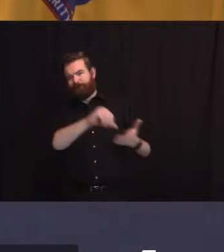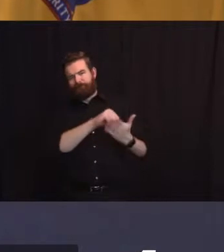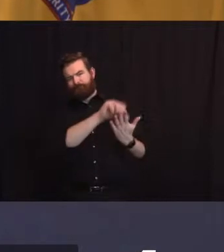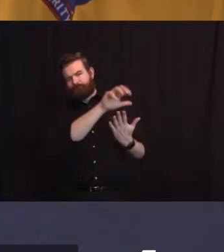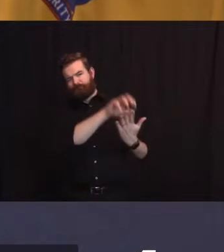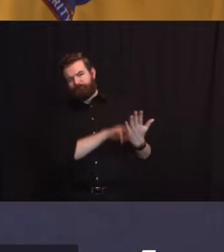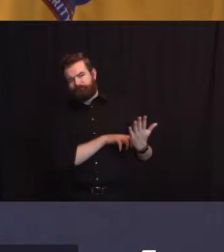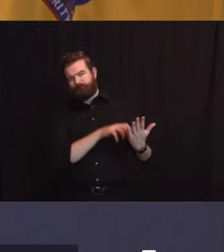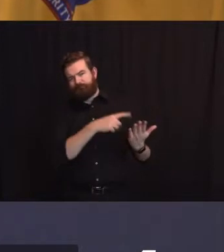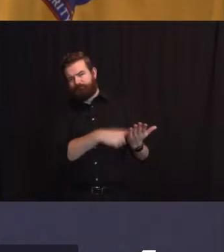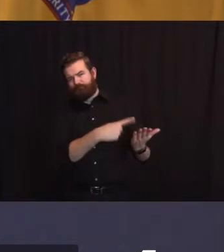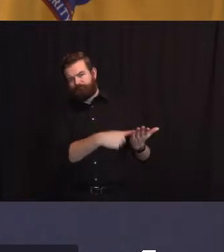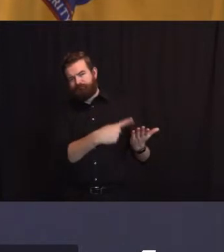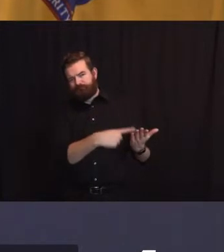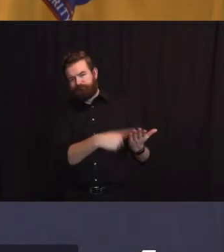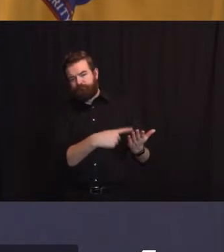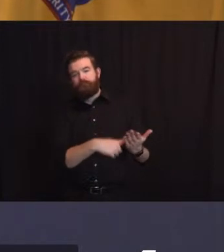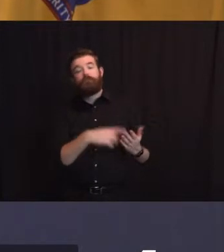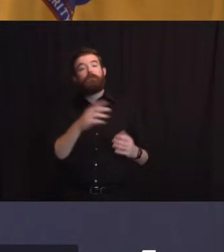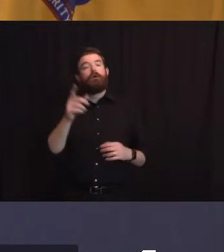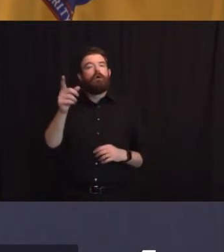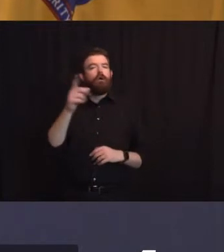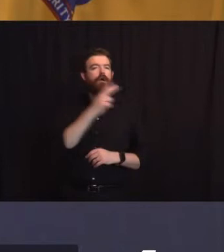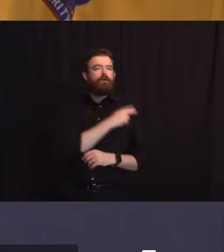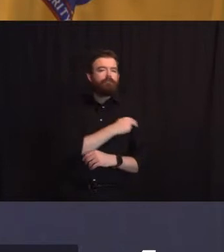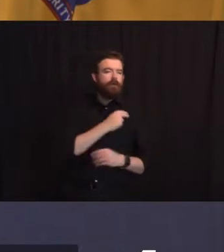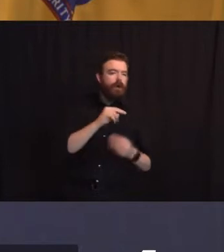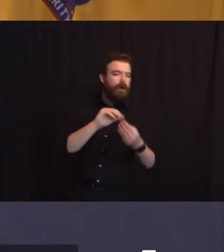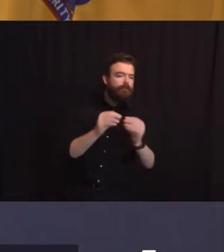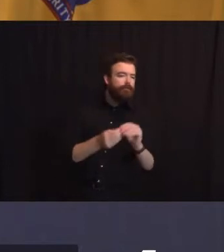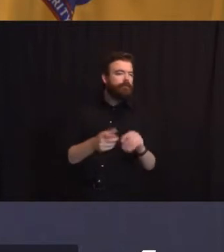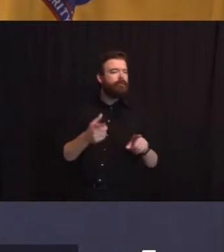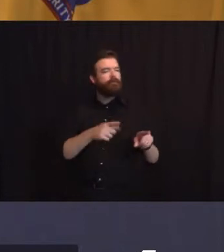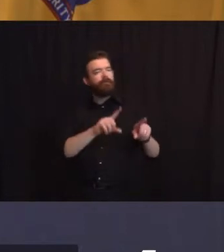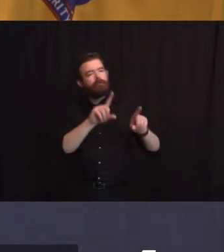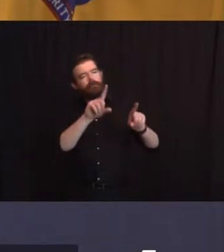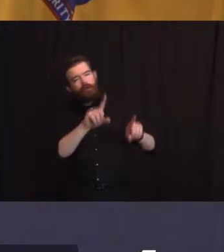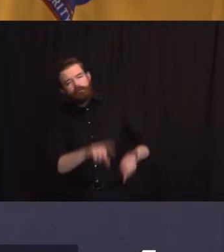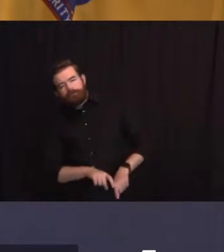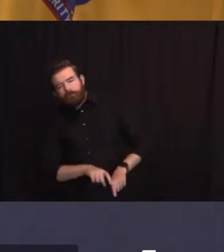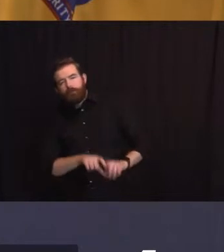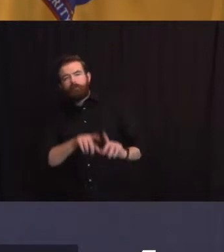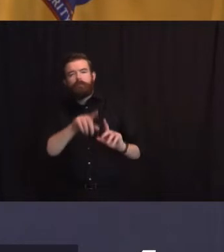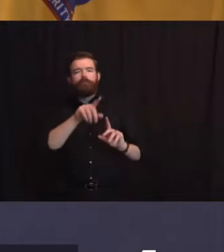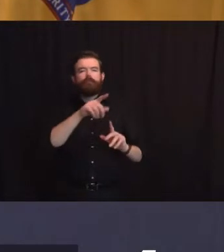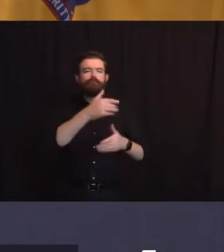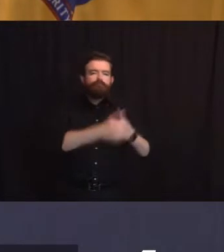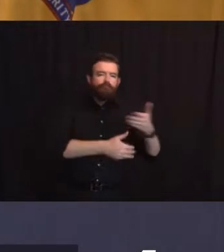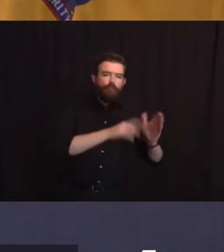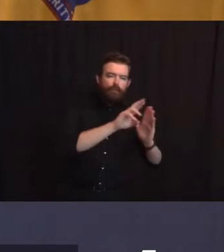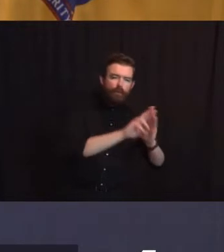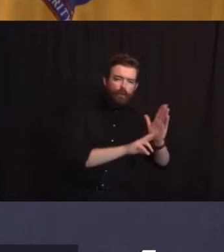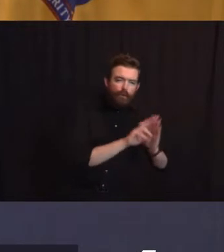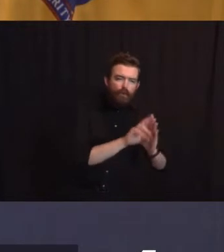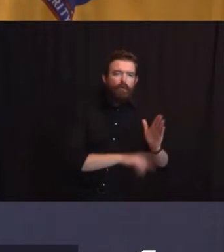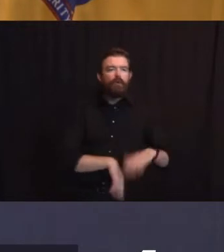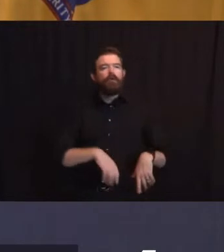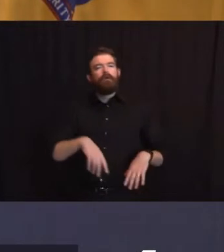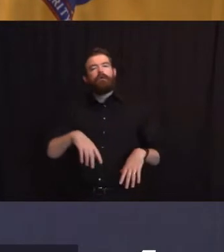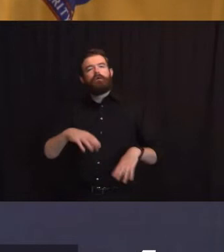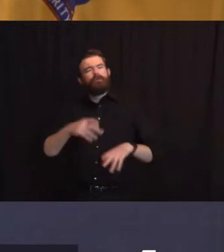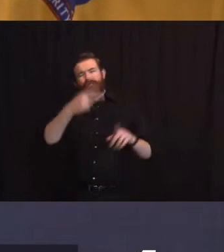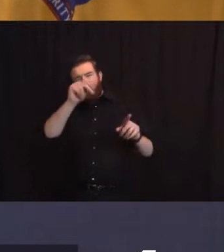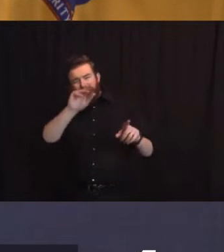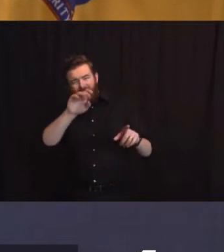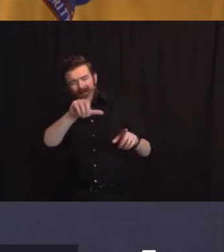we make of our hospitals, our testing protocols. There's a whole range of things. Do either of you want to comment on CDC